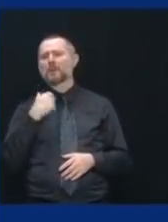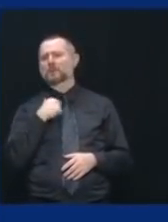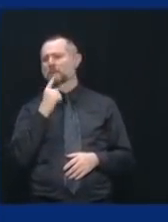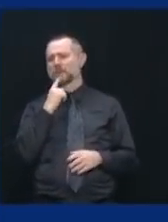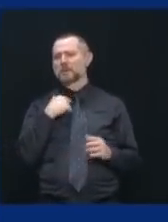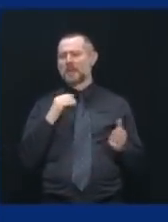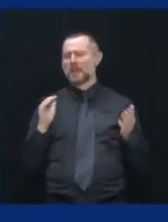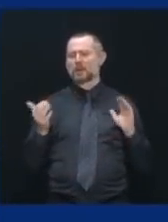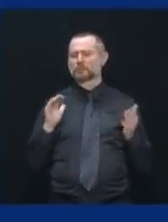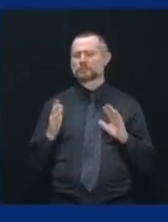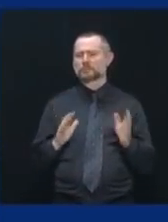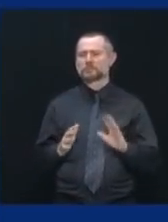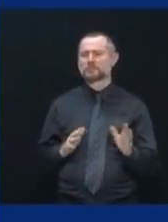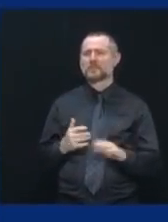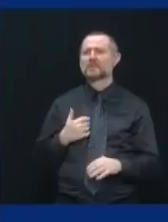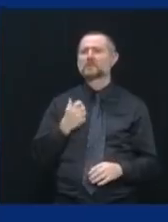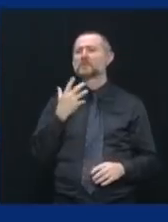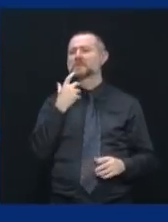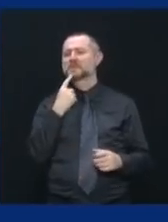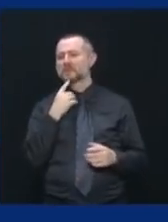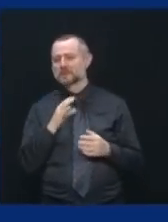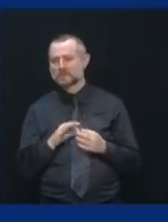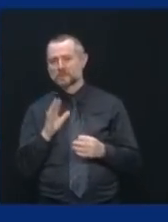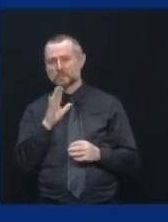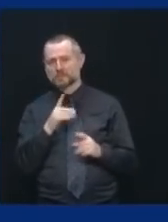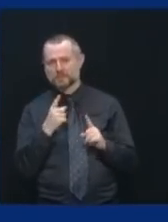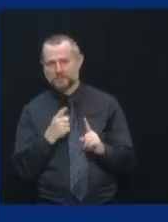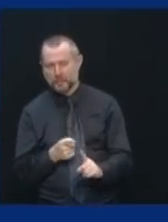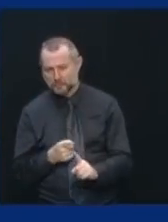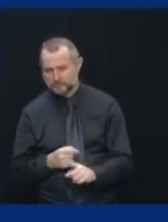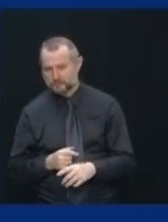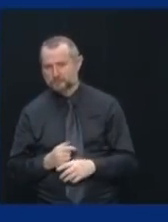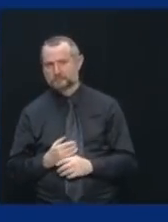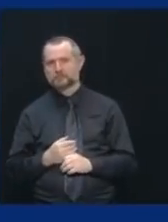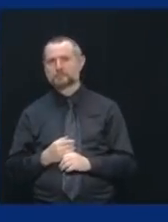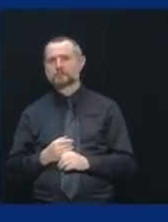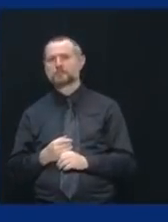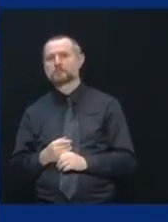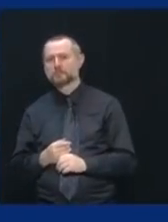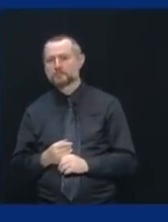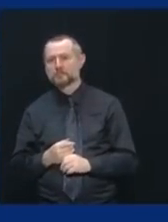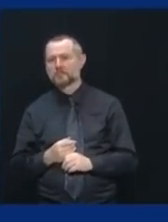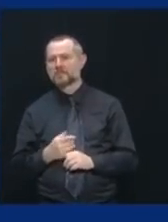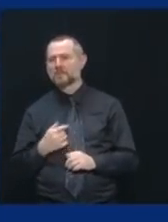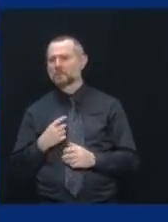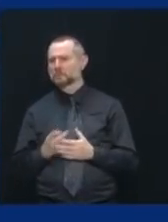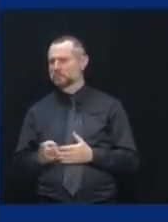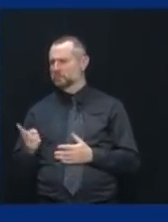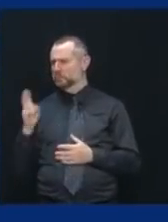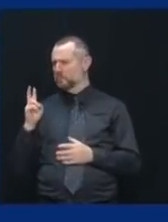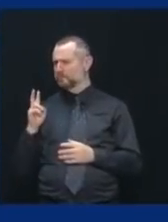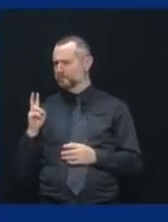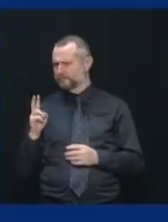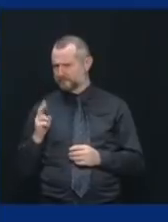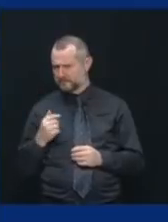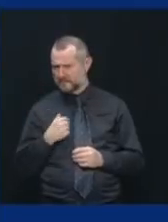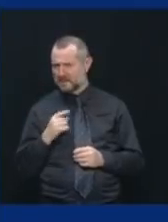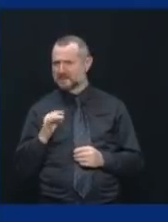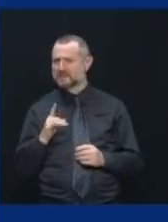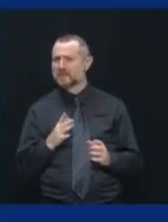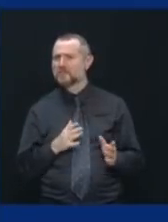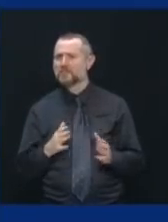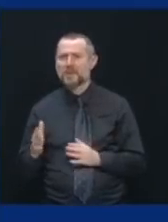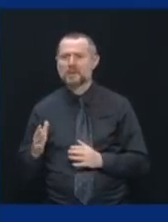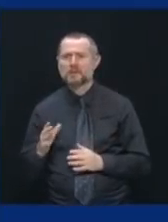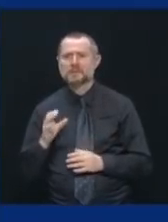was just going to say to the governor's point, you know, we woke up, I think it was 2 Tuesdays ago, and we had a plan, and then the CDC went